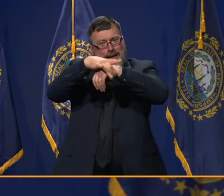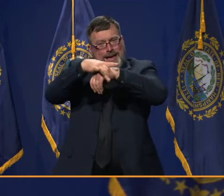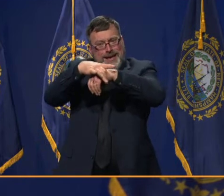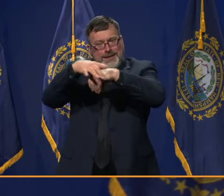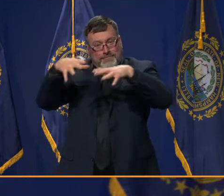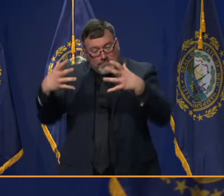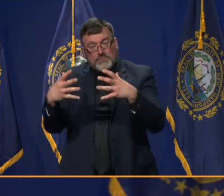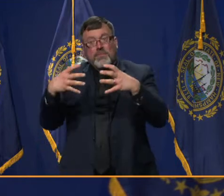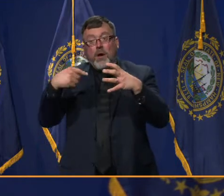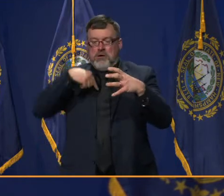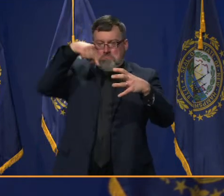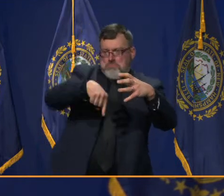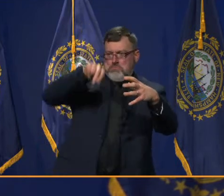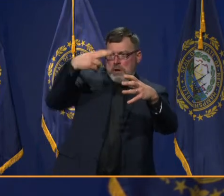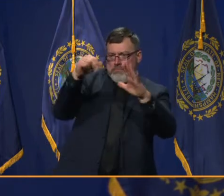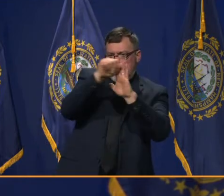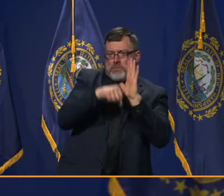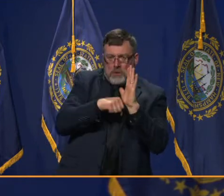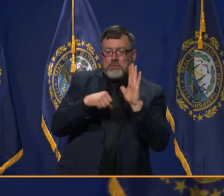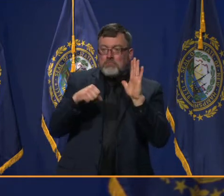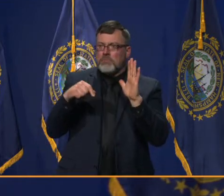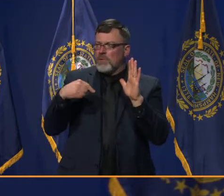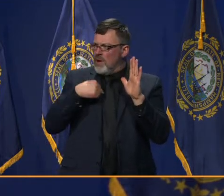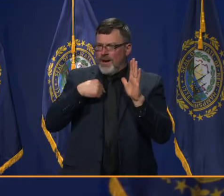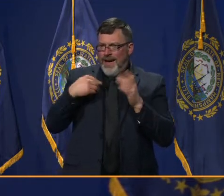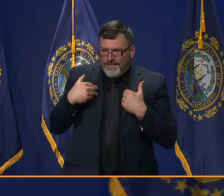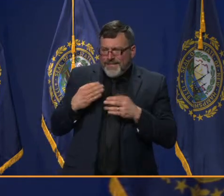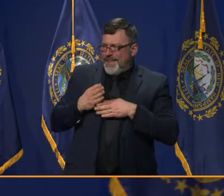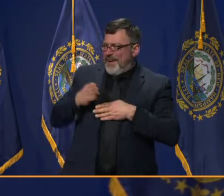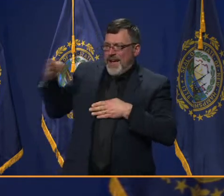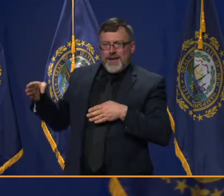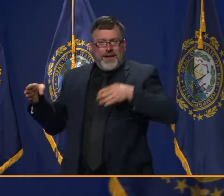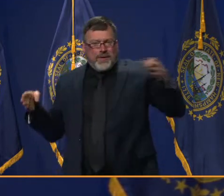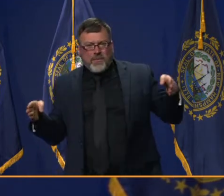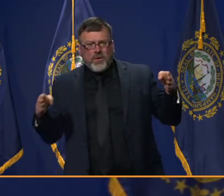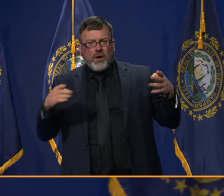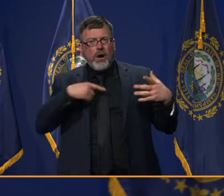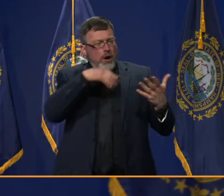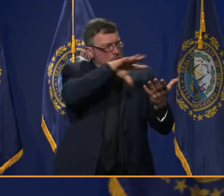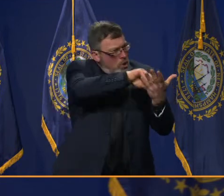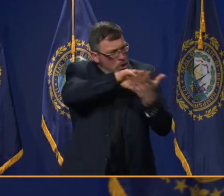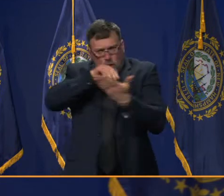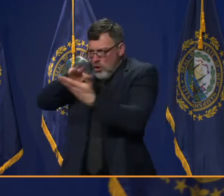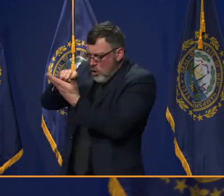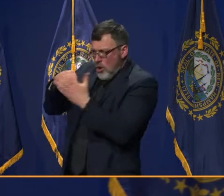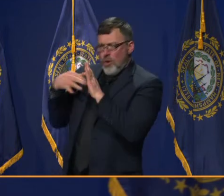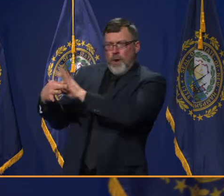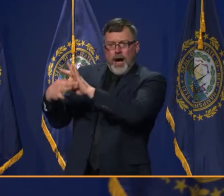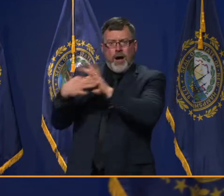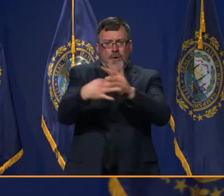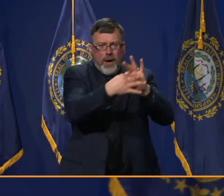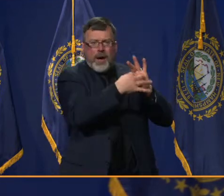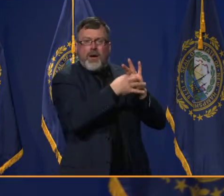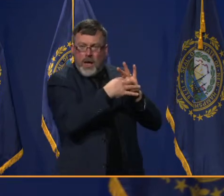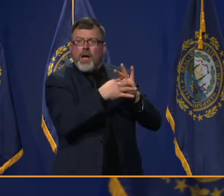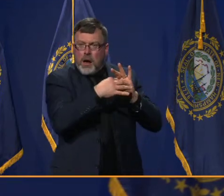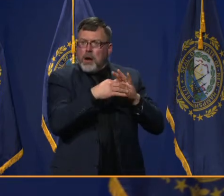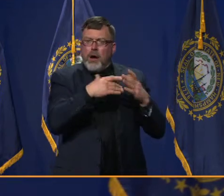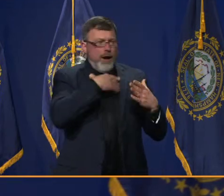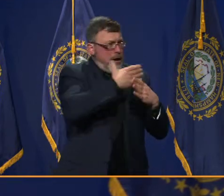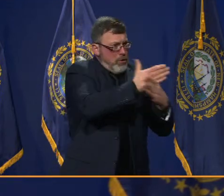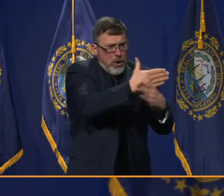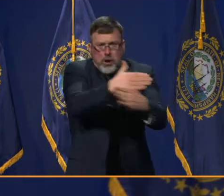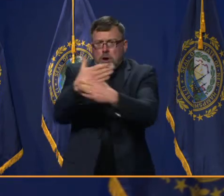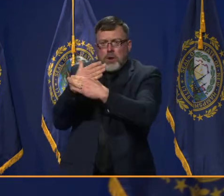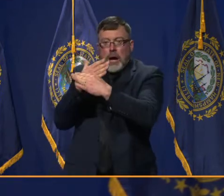such, we can learn through our relationships that we share many of those same values and those core beliefs, which